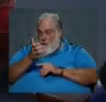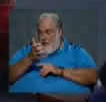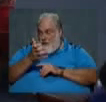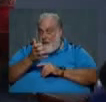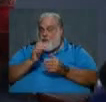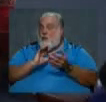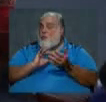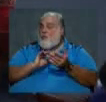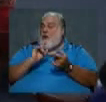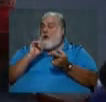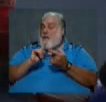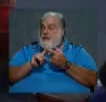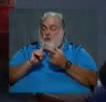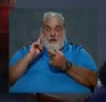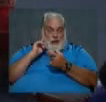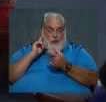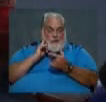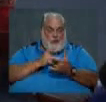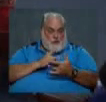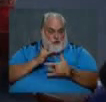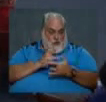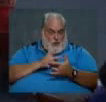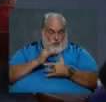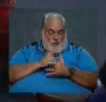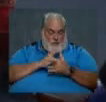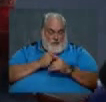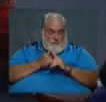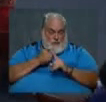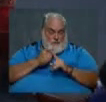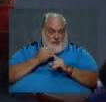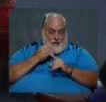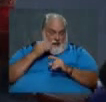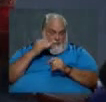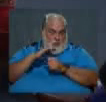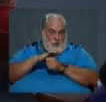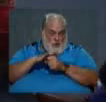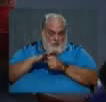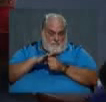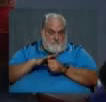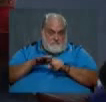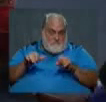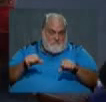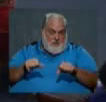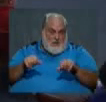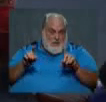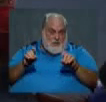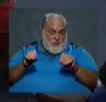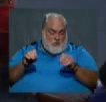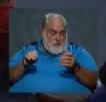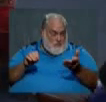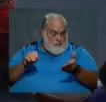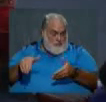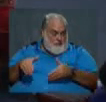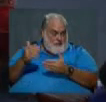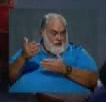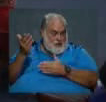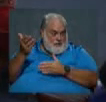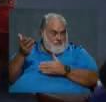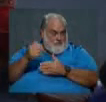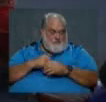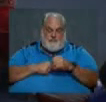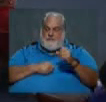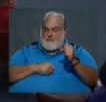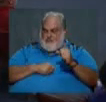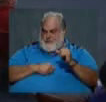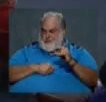hear the concerns of the neighborhood, you can do that. So would you like to make a presentation? Yes, sir.